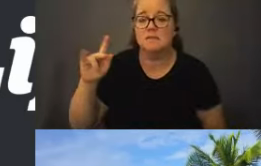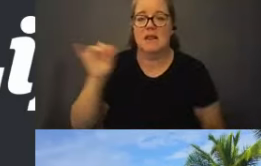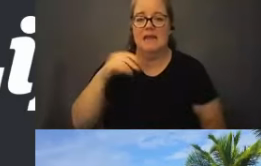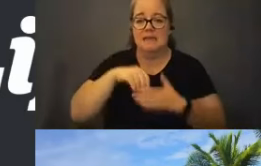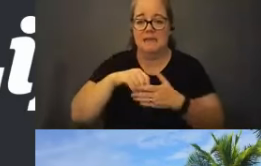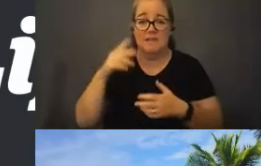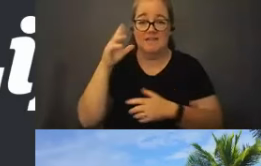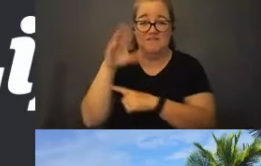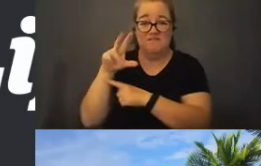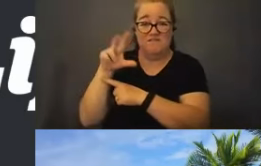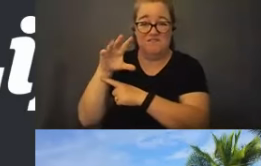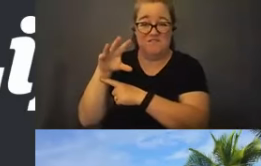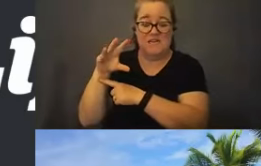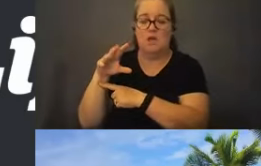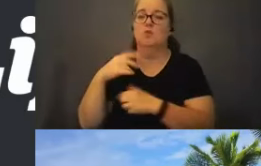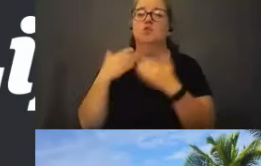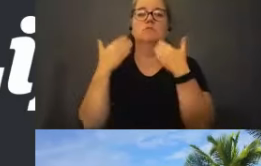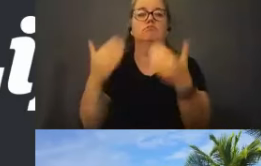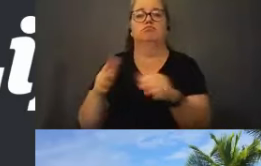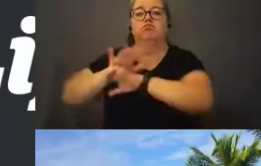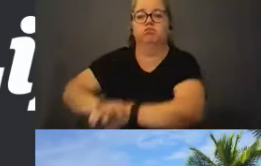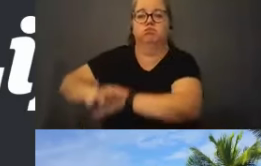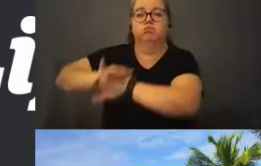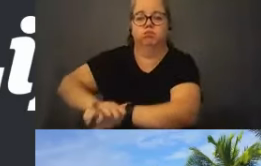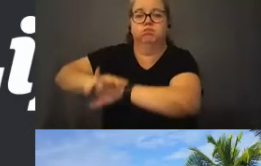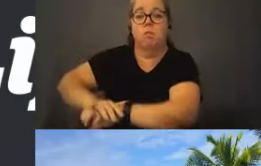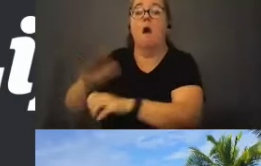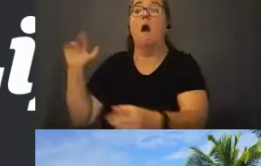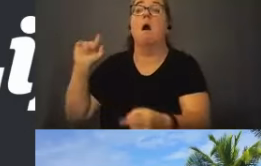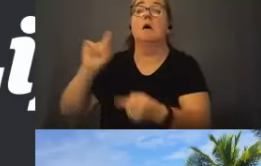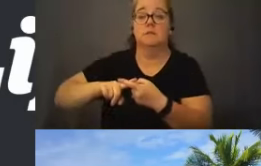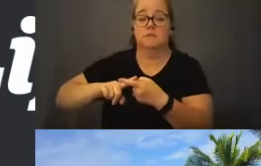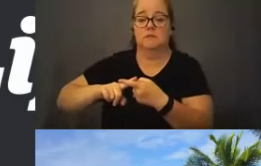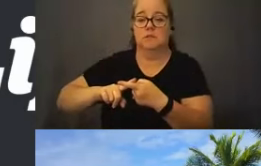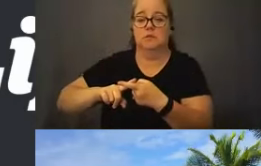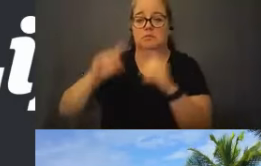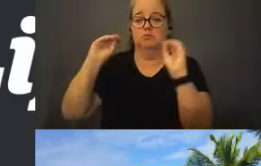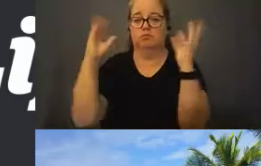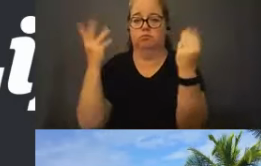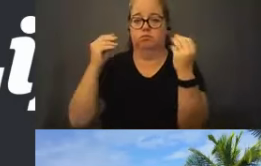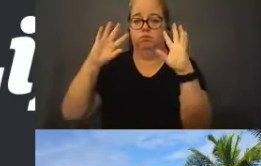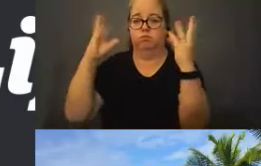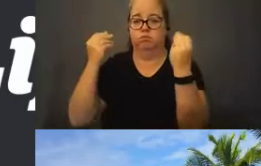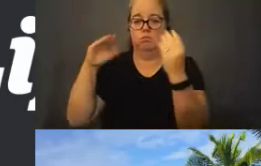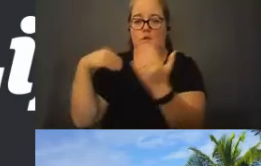video, you're just gonna keep doing chest compressions until your ambulance shows